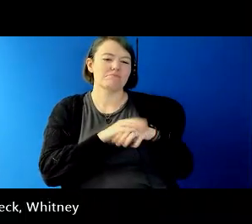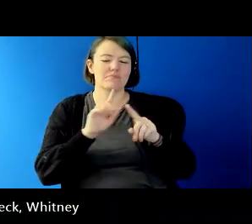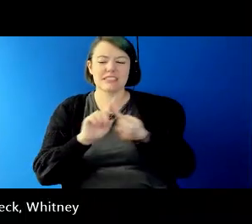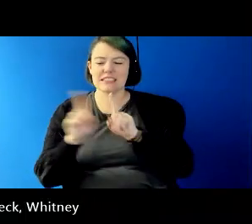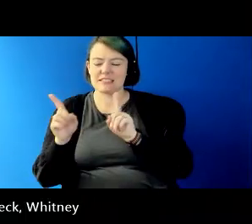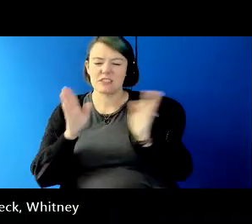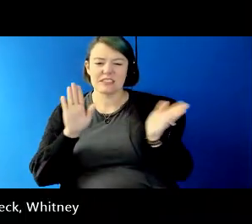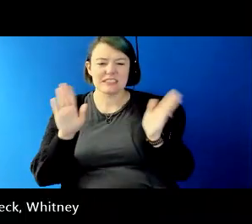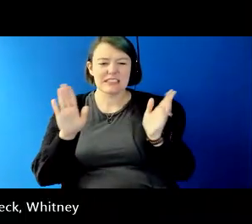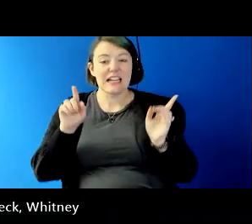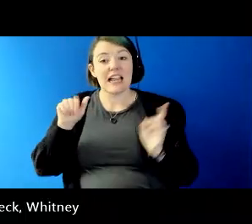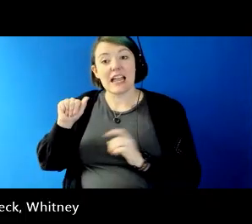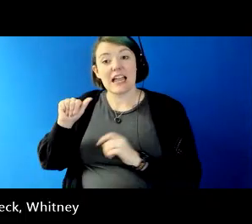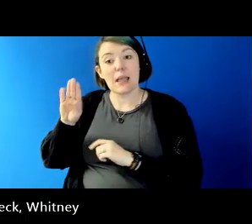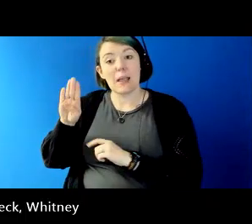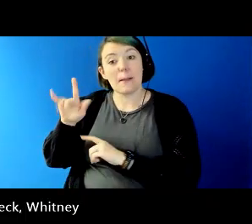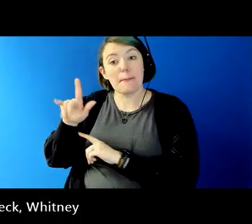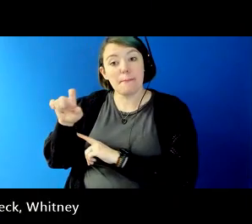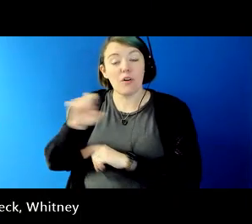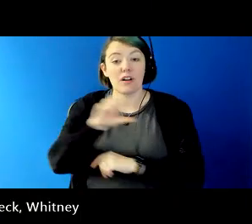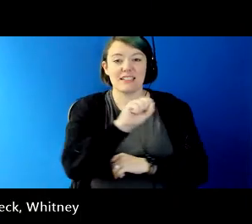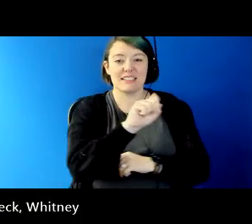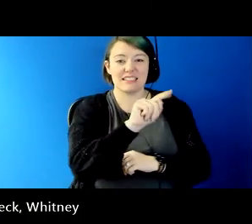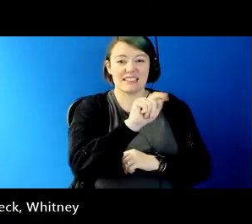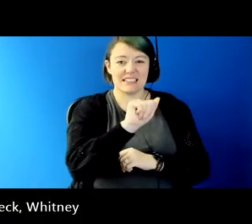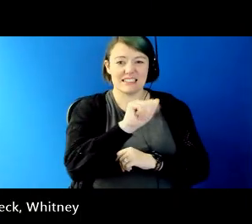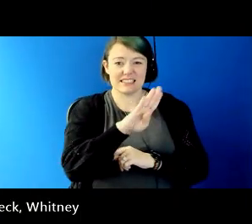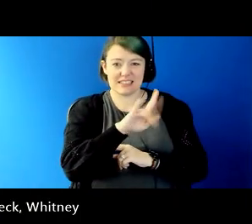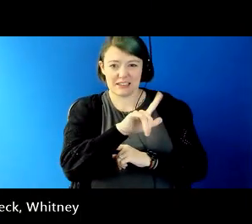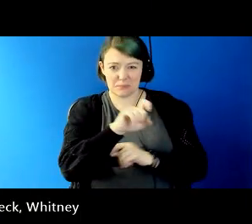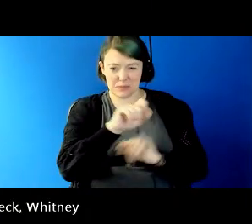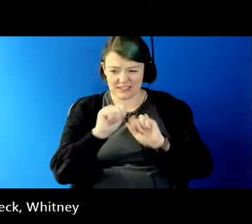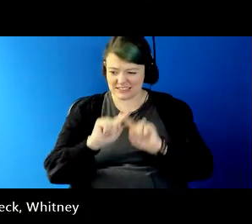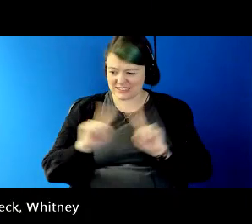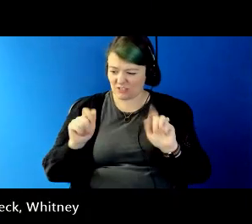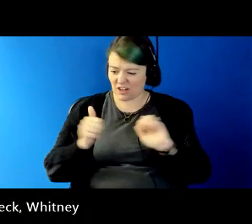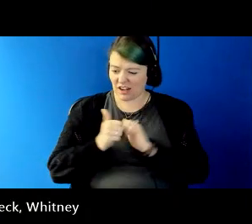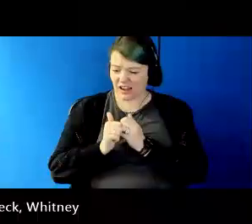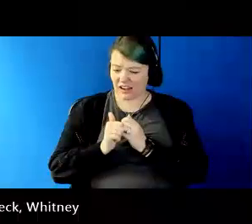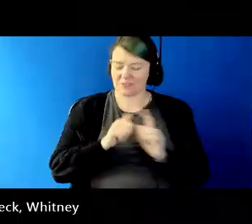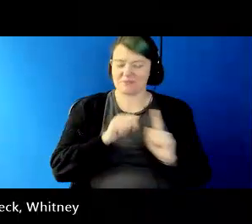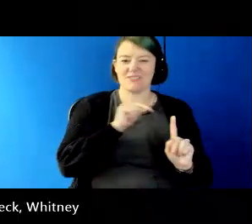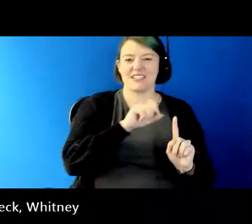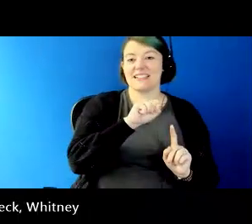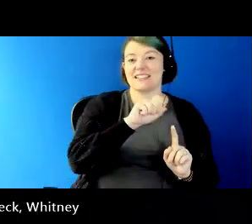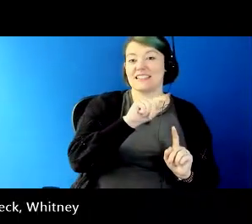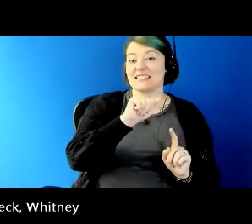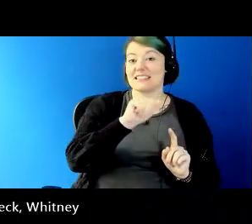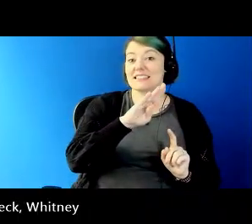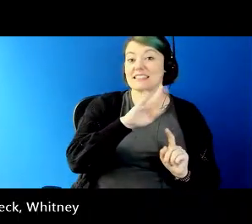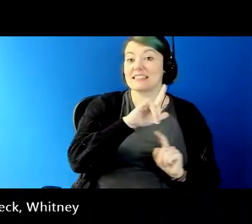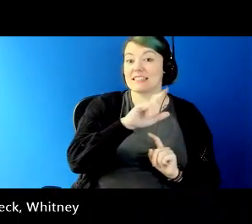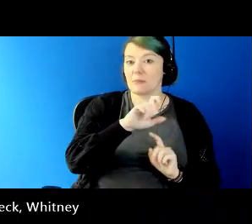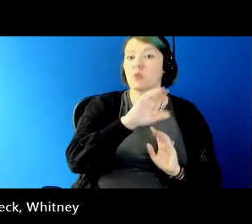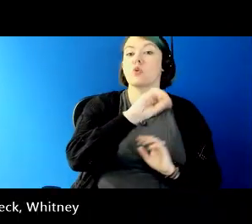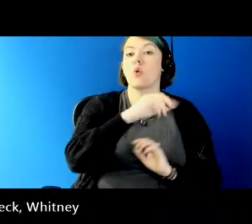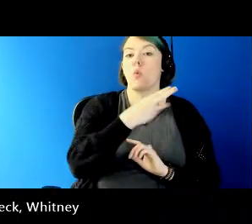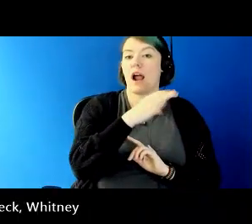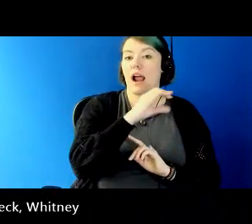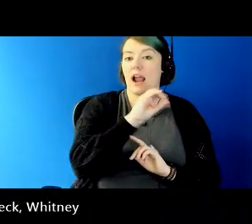and stable, what the primary difference is. And stable is the state of Ohio name for the able account.